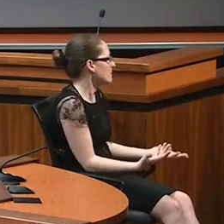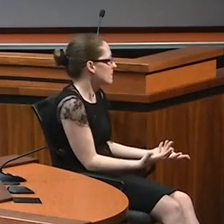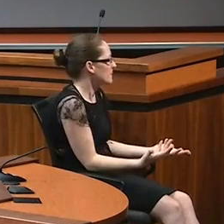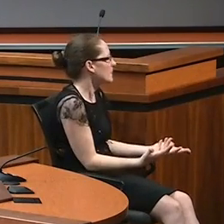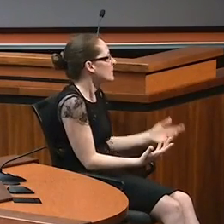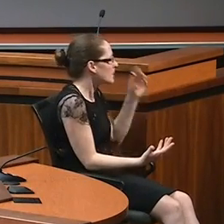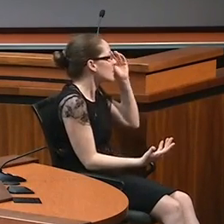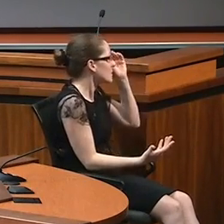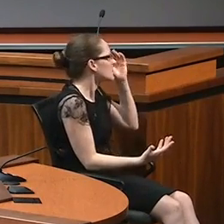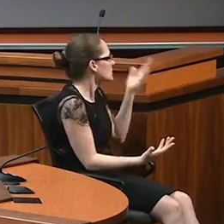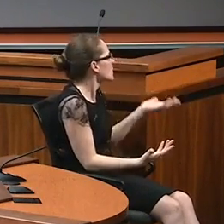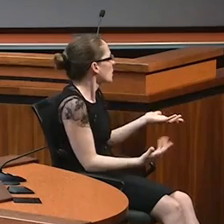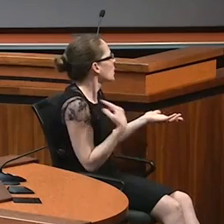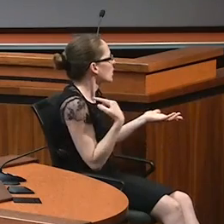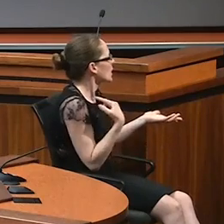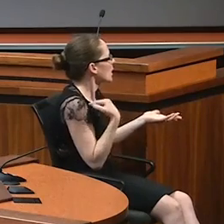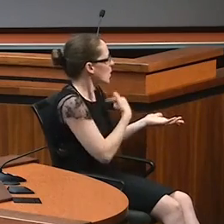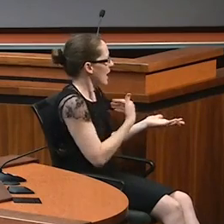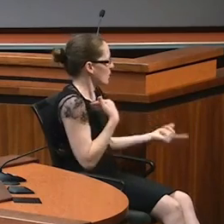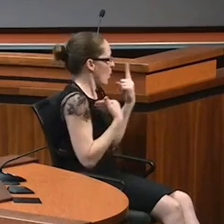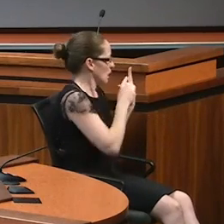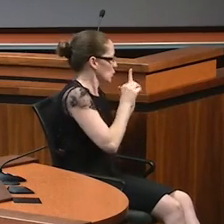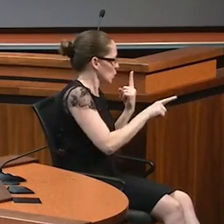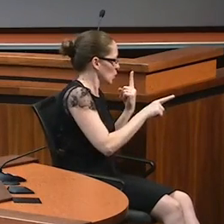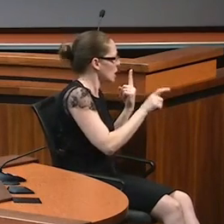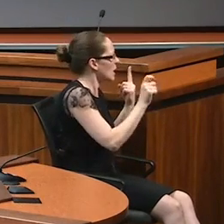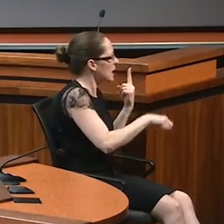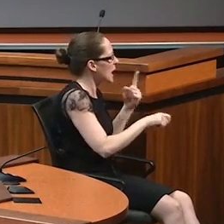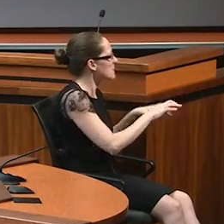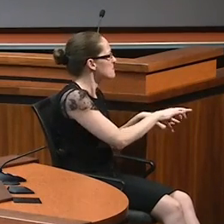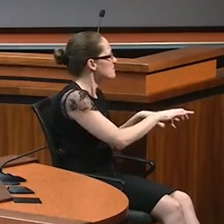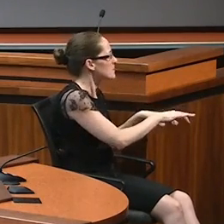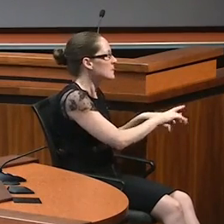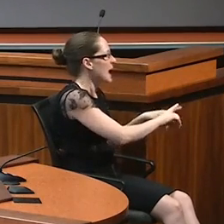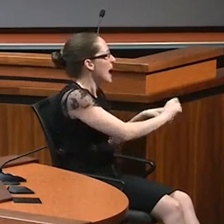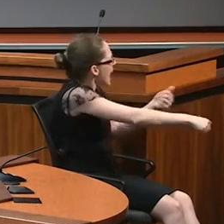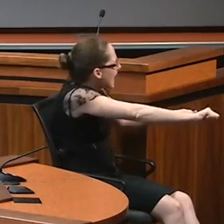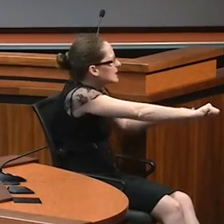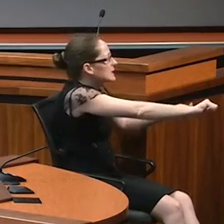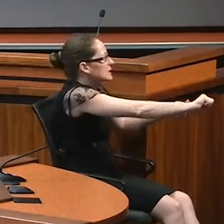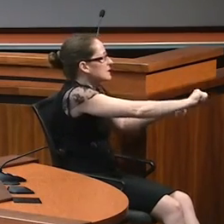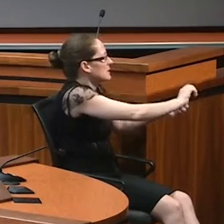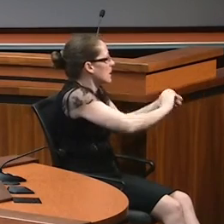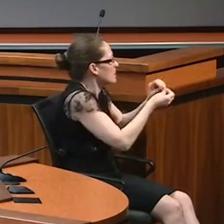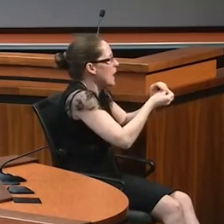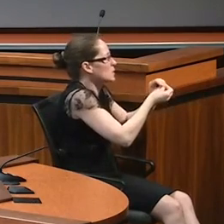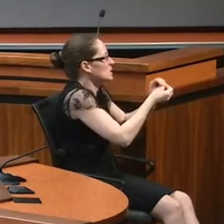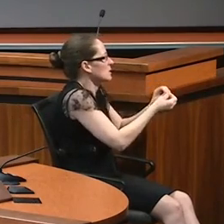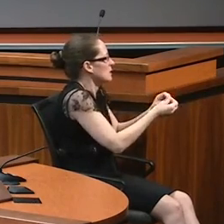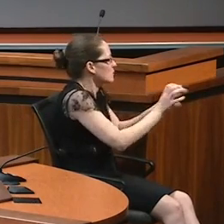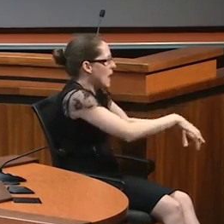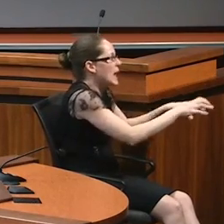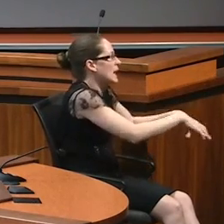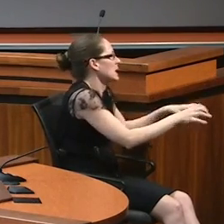go forward, the tool can be used in that way to examine different scenarios. And is the idea that we're trying to control the 100-year storm with all of